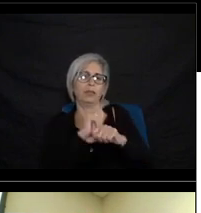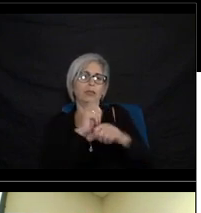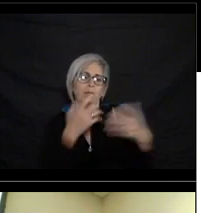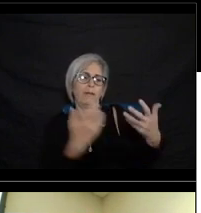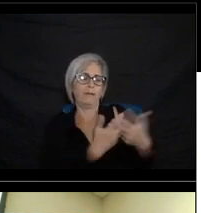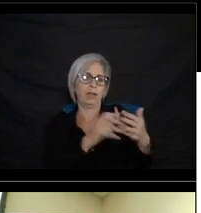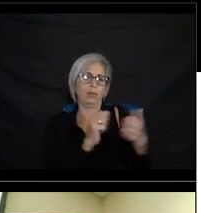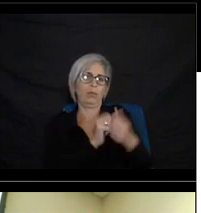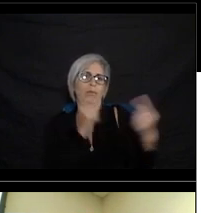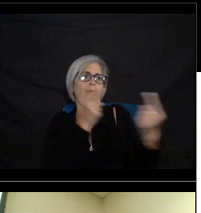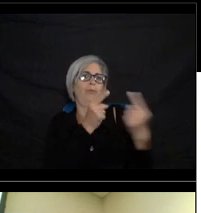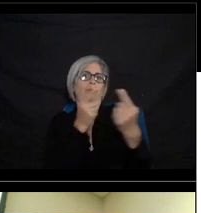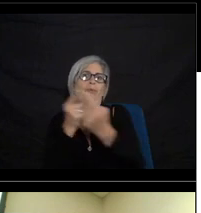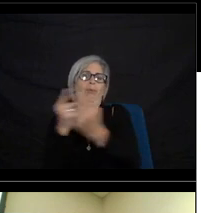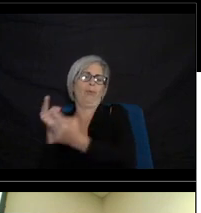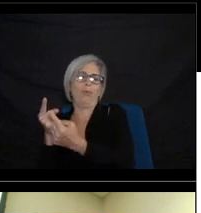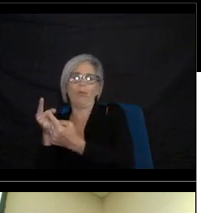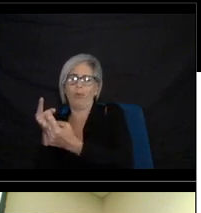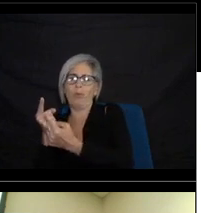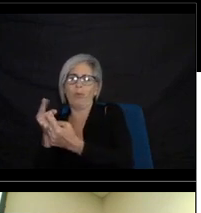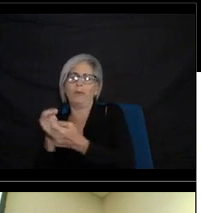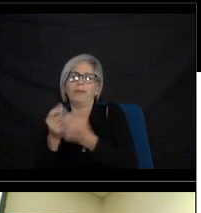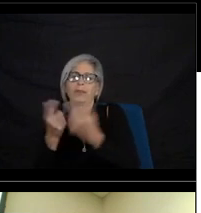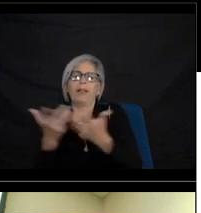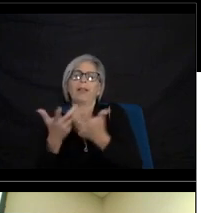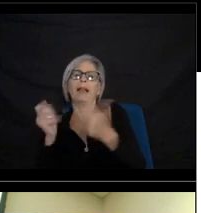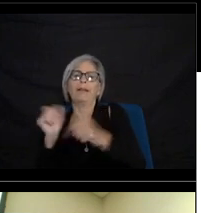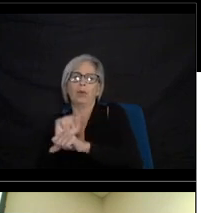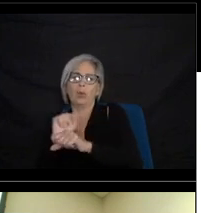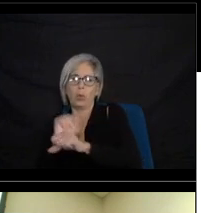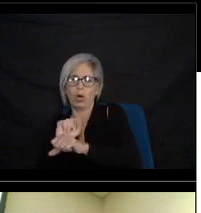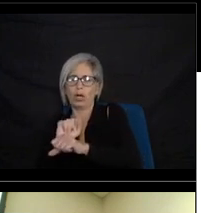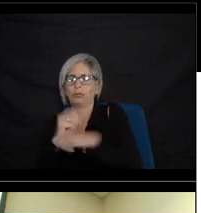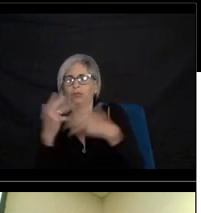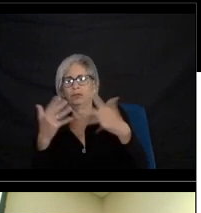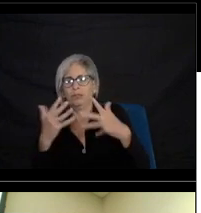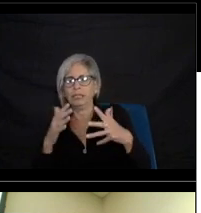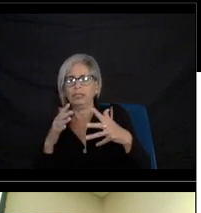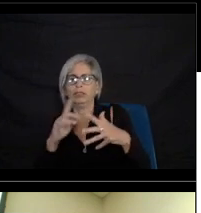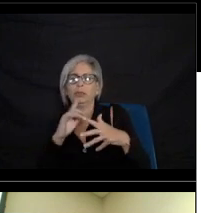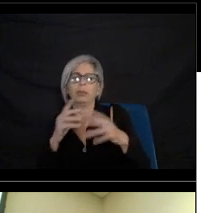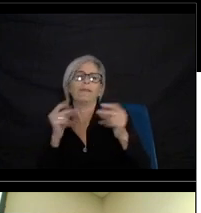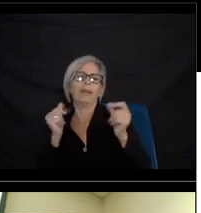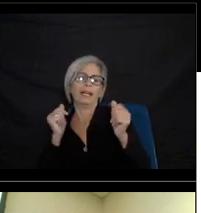commission's goals would be done, because we've already done a lot of the work. So it'd be very, very quickly to bring it back,